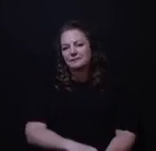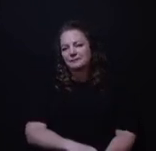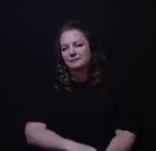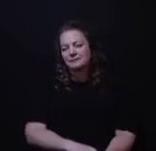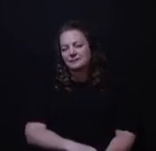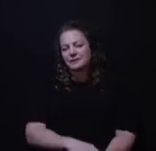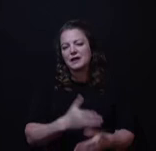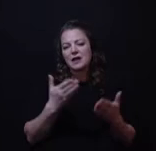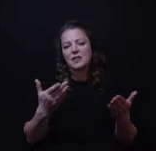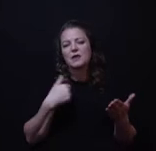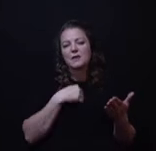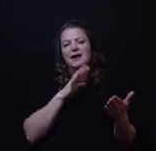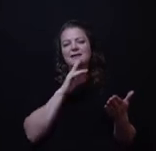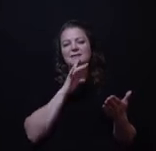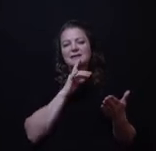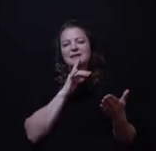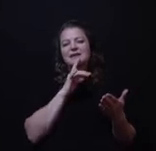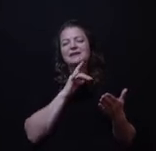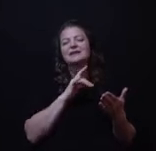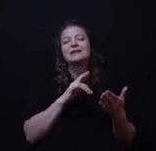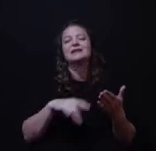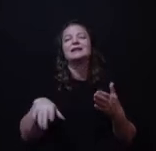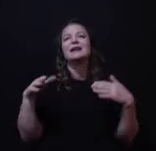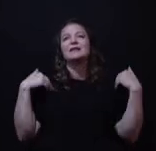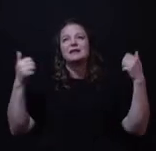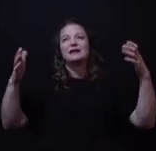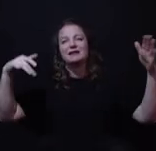Though I speak with the tongues of men and angels,